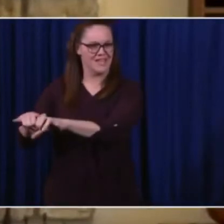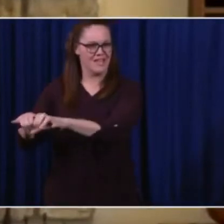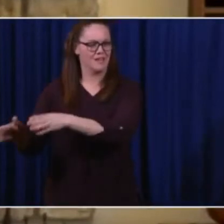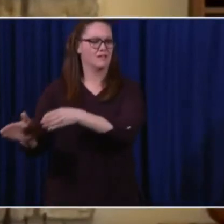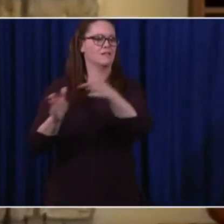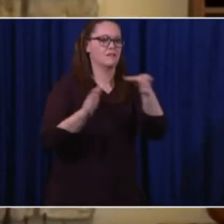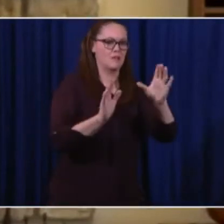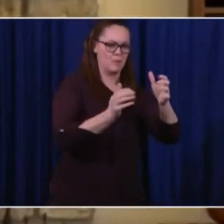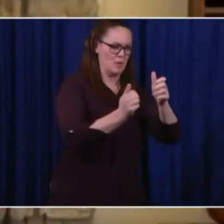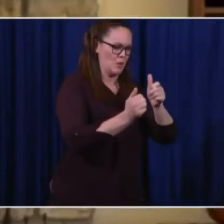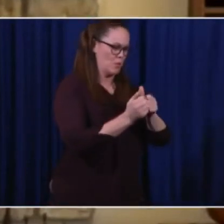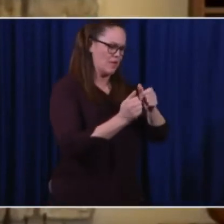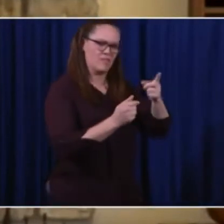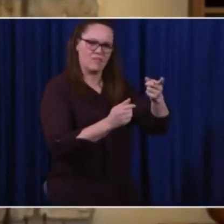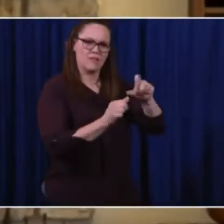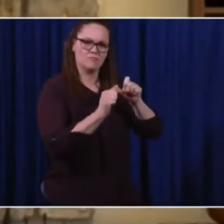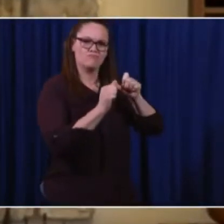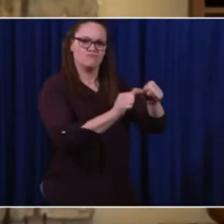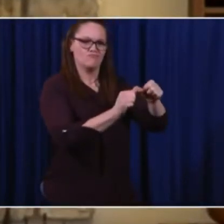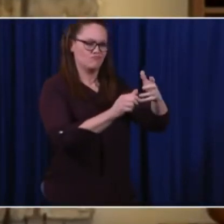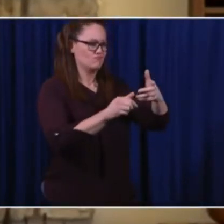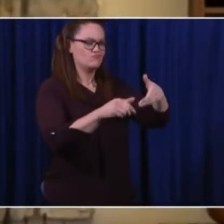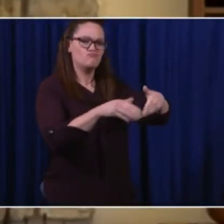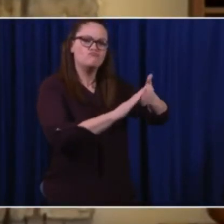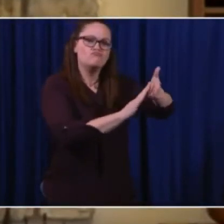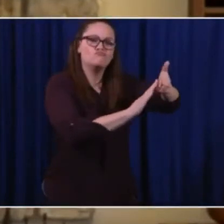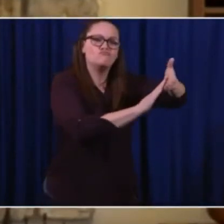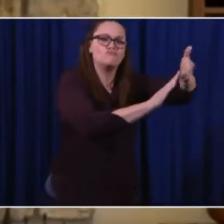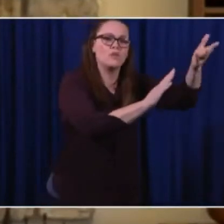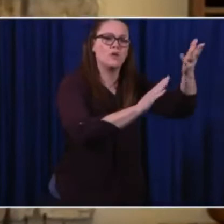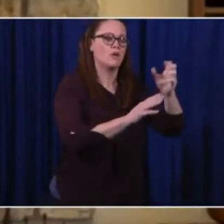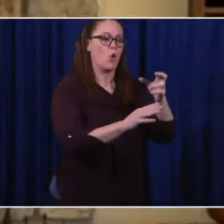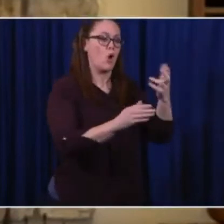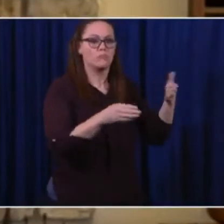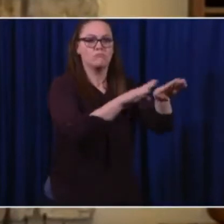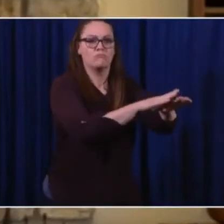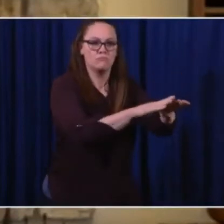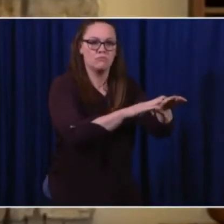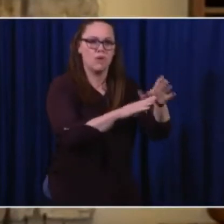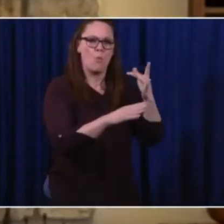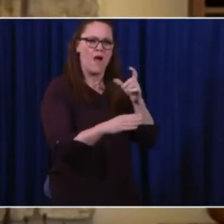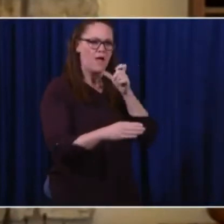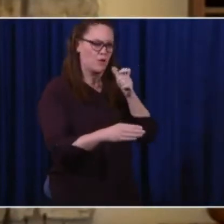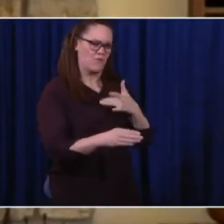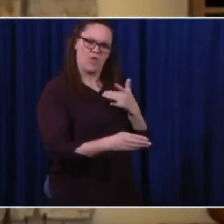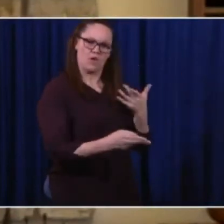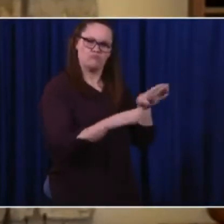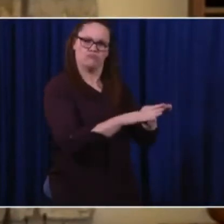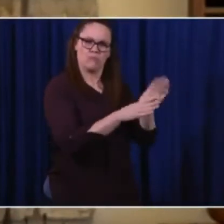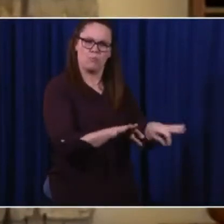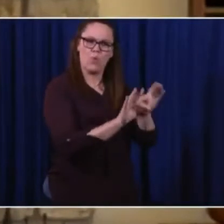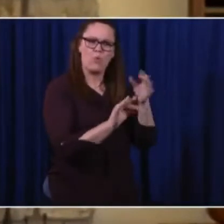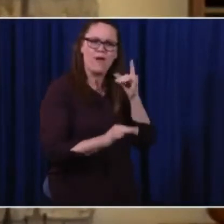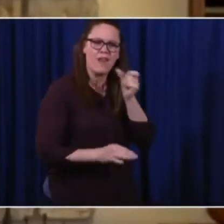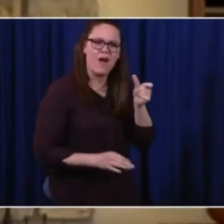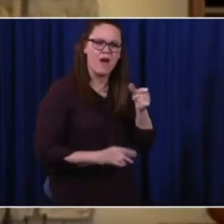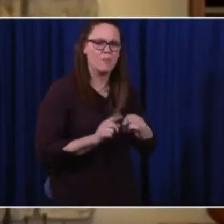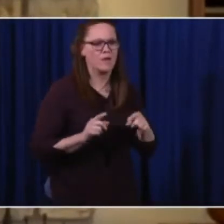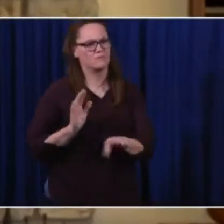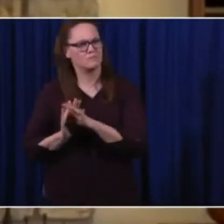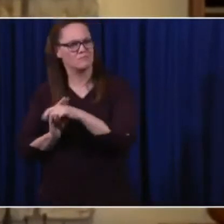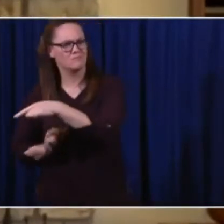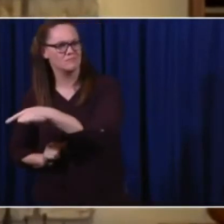driving decision as to why you didn't feel strong enough to do a shutdown? Well, a shutdown is rather dramatic.